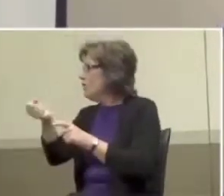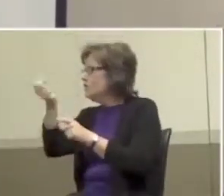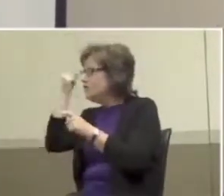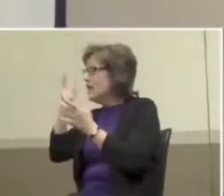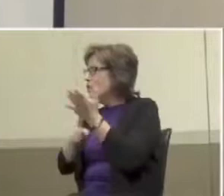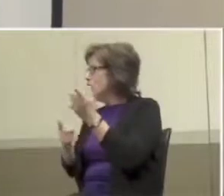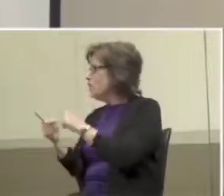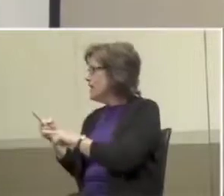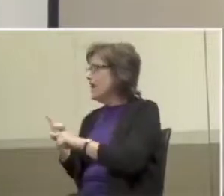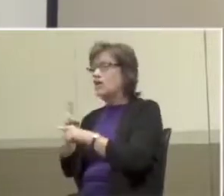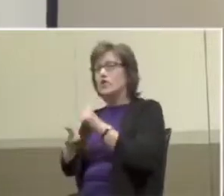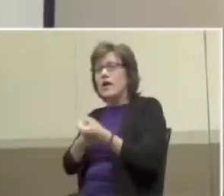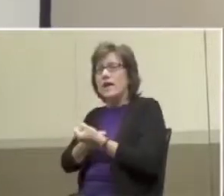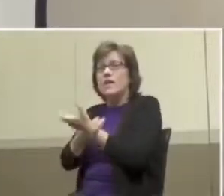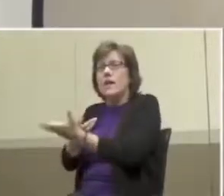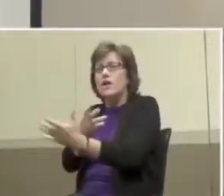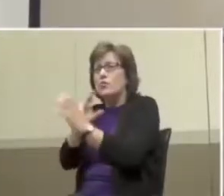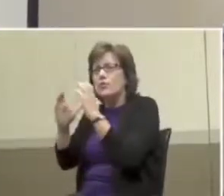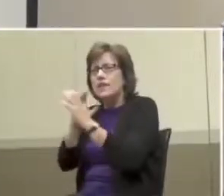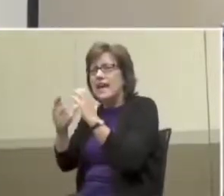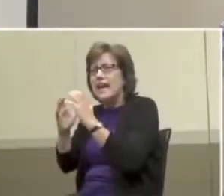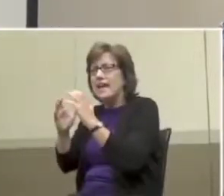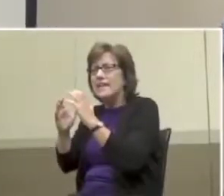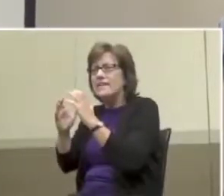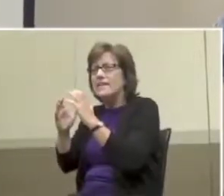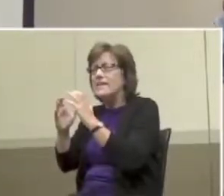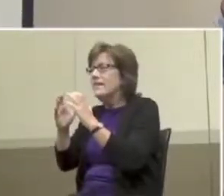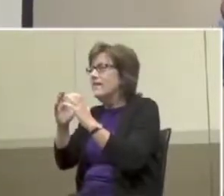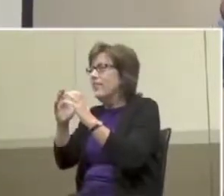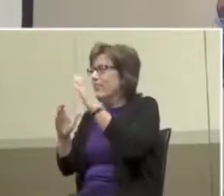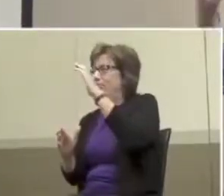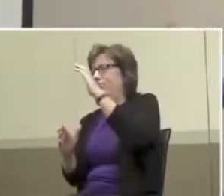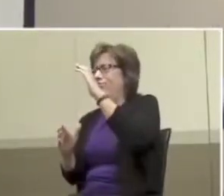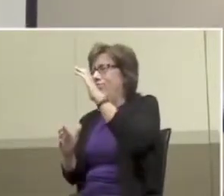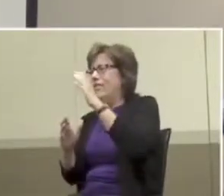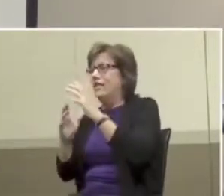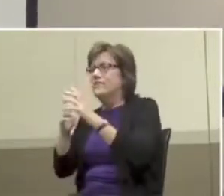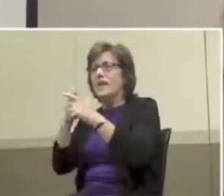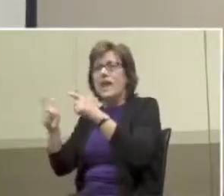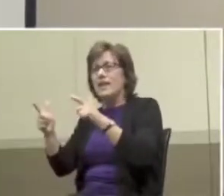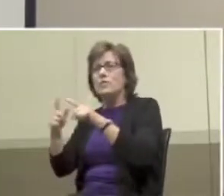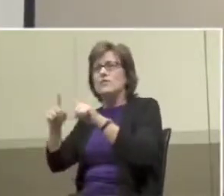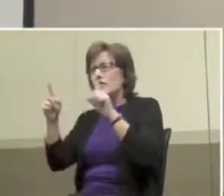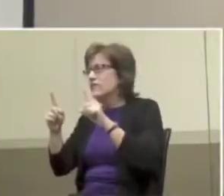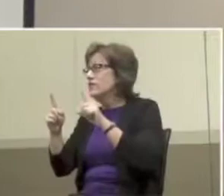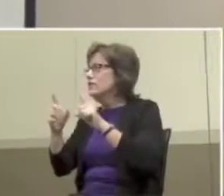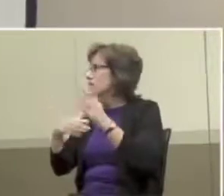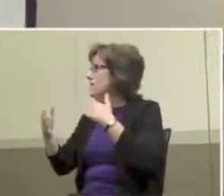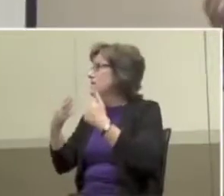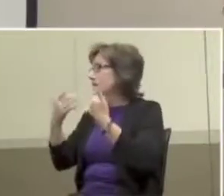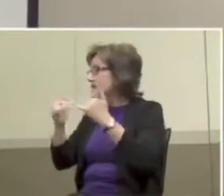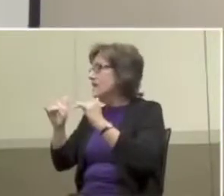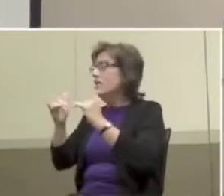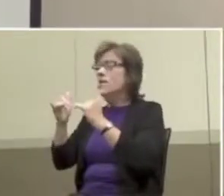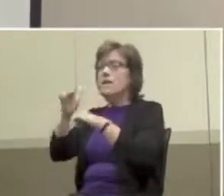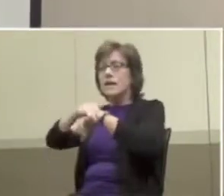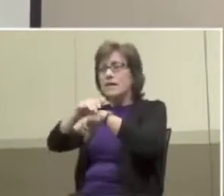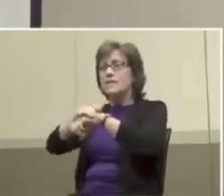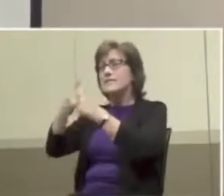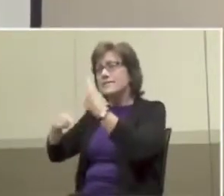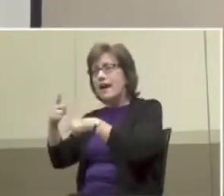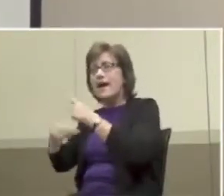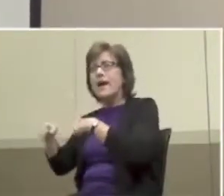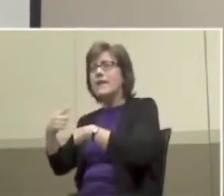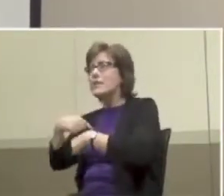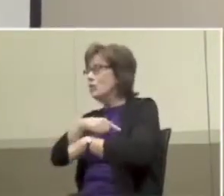going on, and face it, we speak different languages than kids. Even if it's still English or sign, we speak different